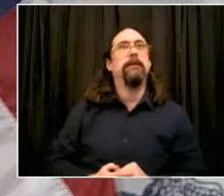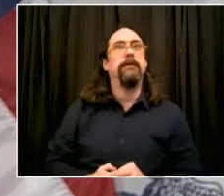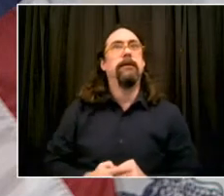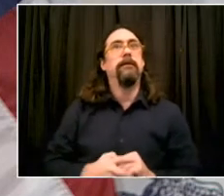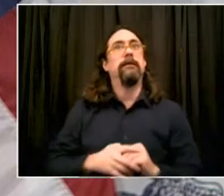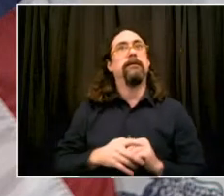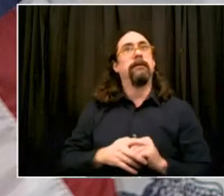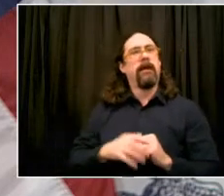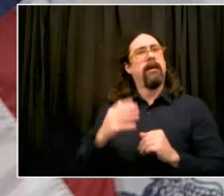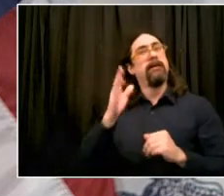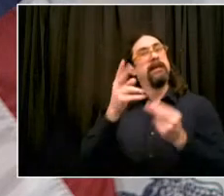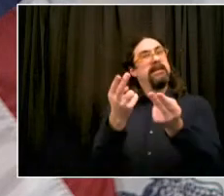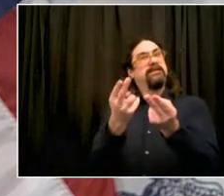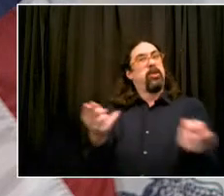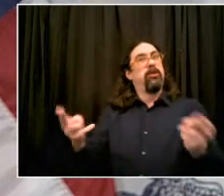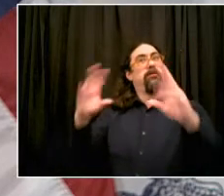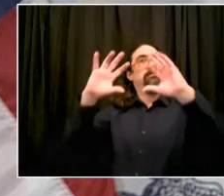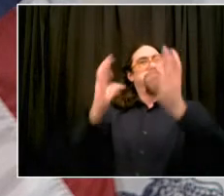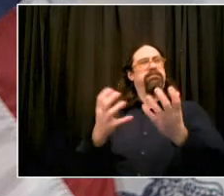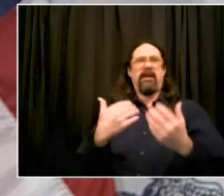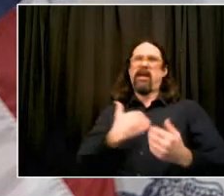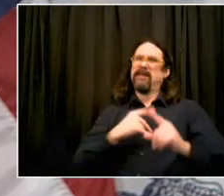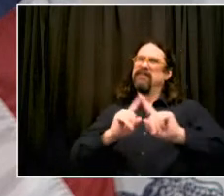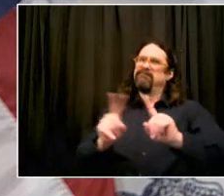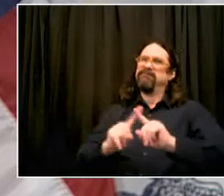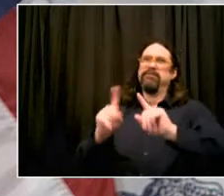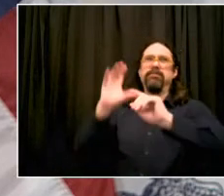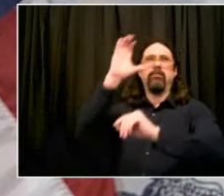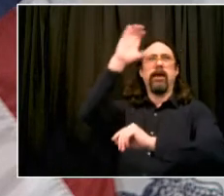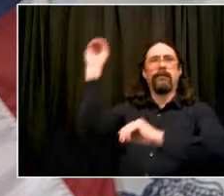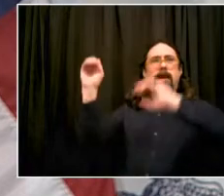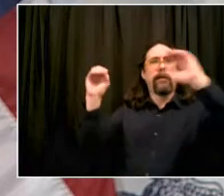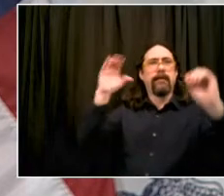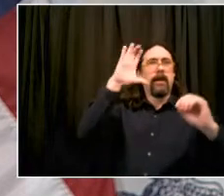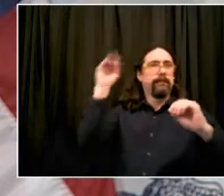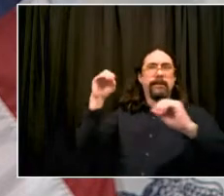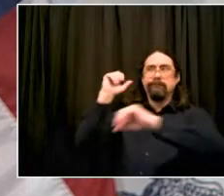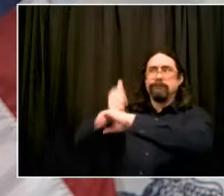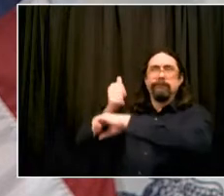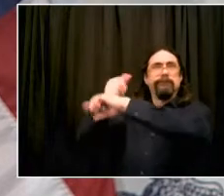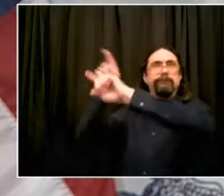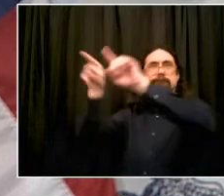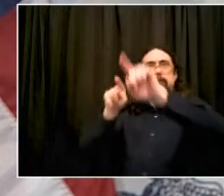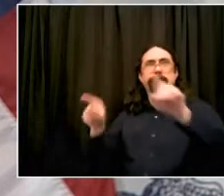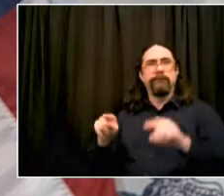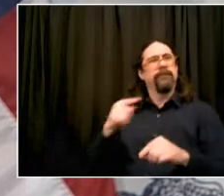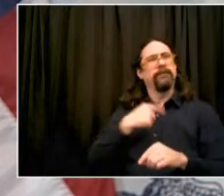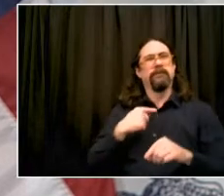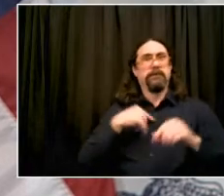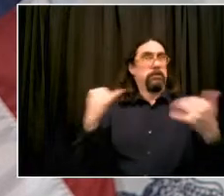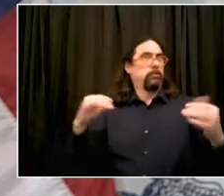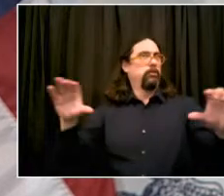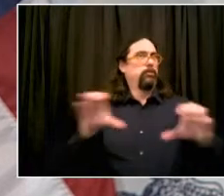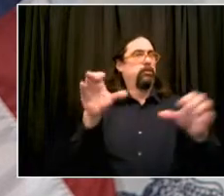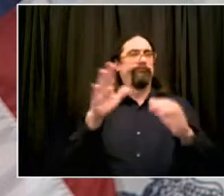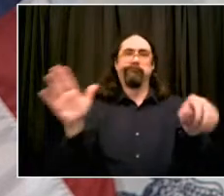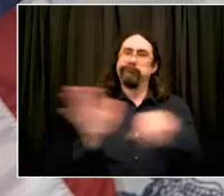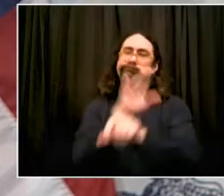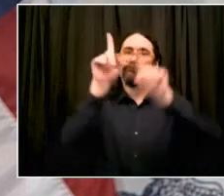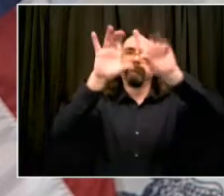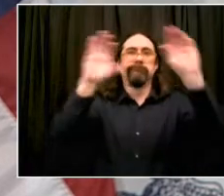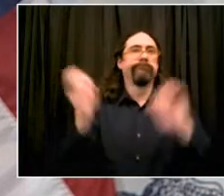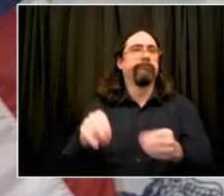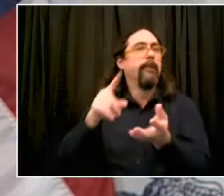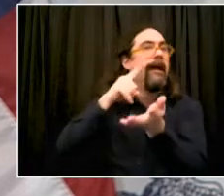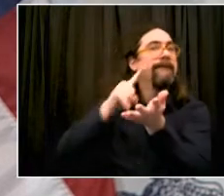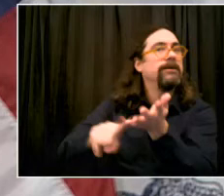any outstanding issues, that they're getting a full independent review. We'll have the details on that in the coming days. But what's